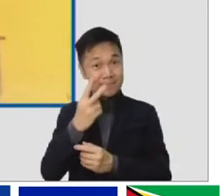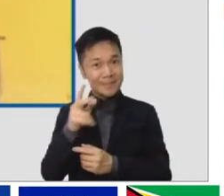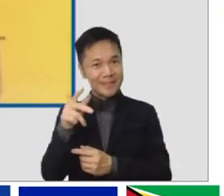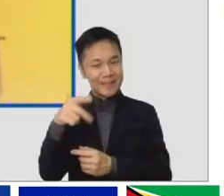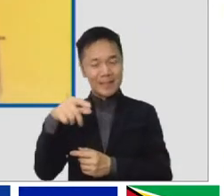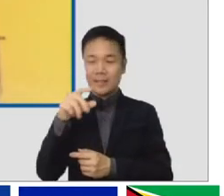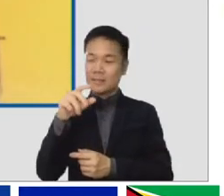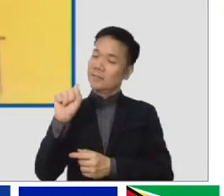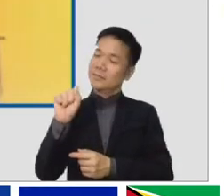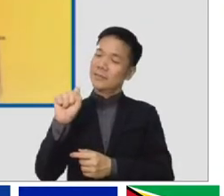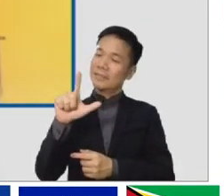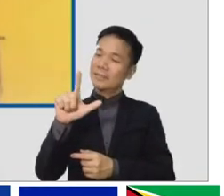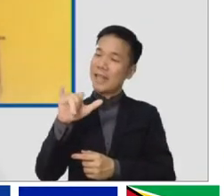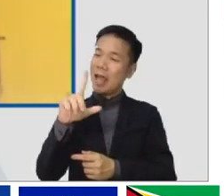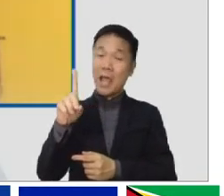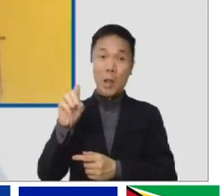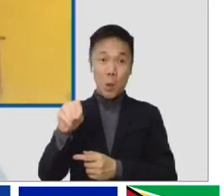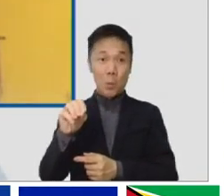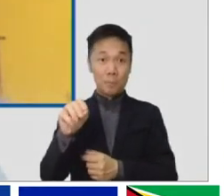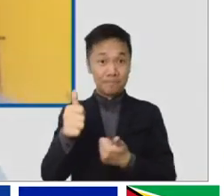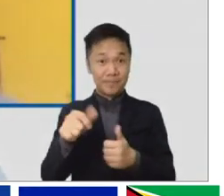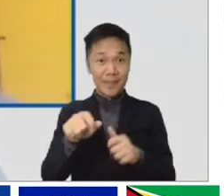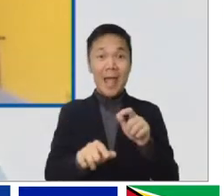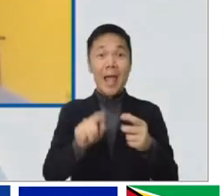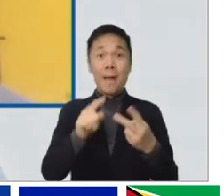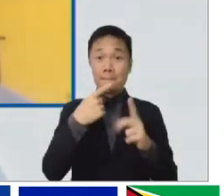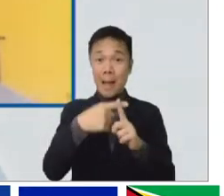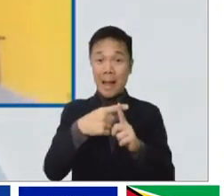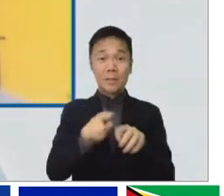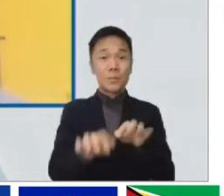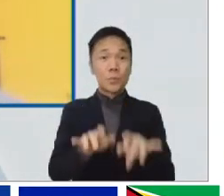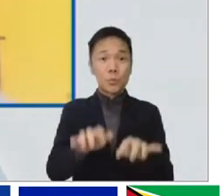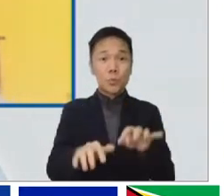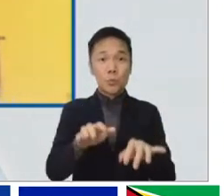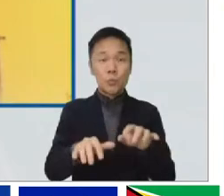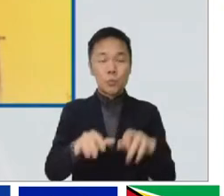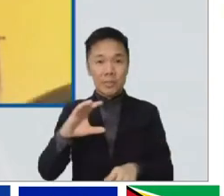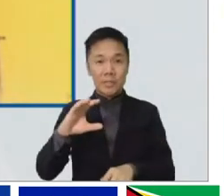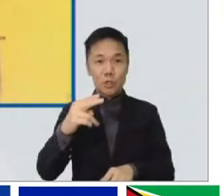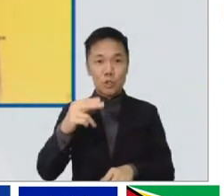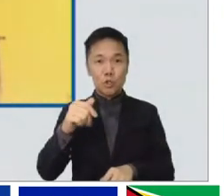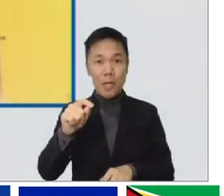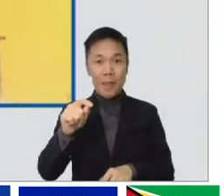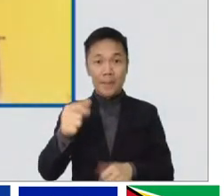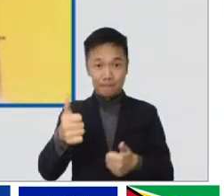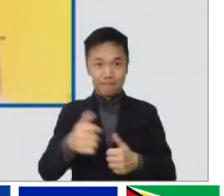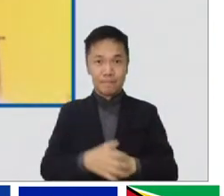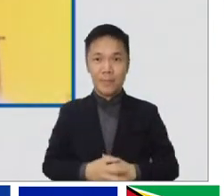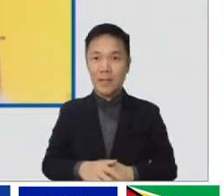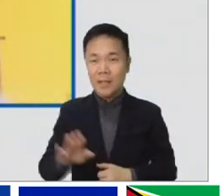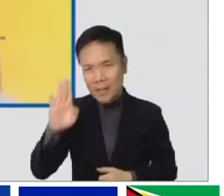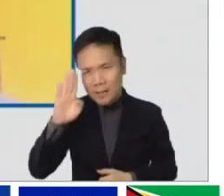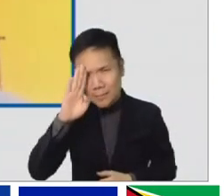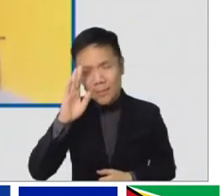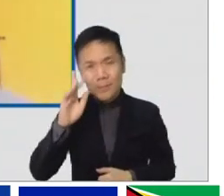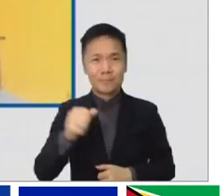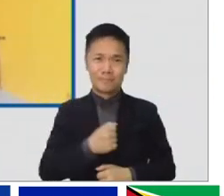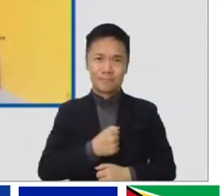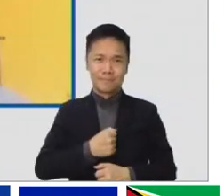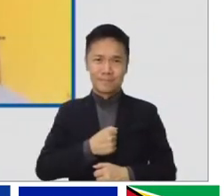in the chat and with the questions. Thank you very much. I'm sorry for the delay. Every time I have to change from Spanish to English